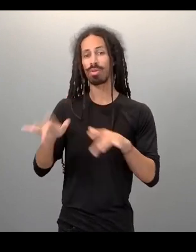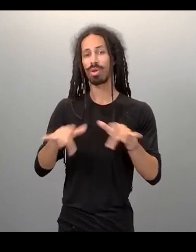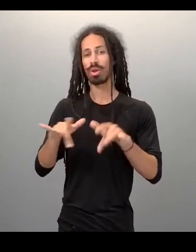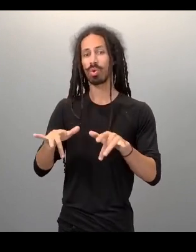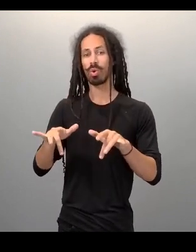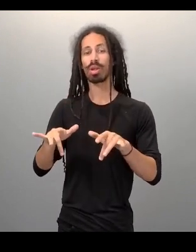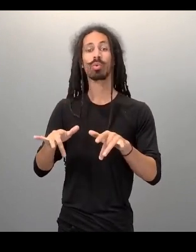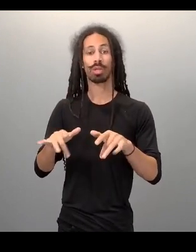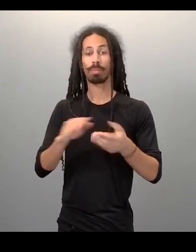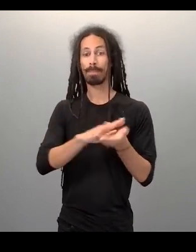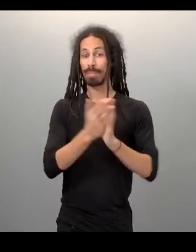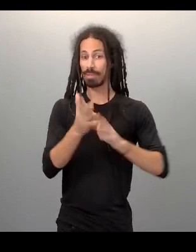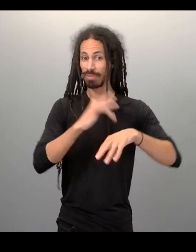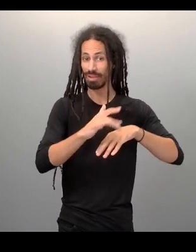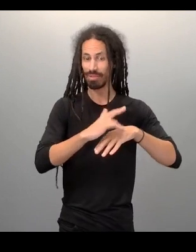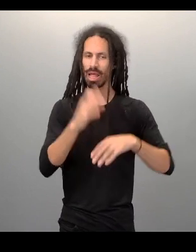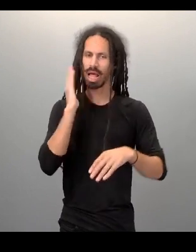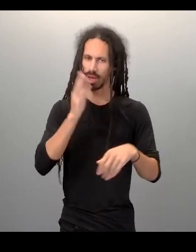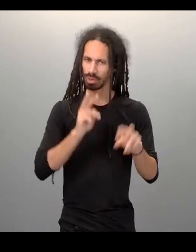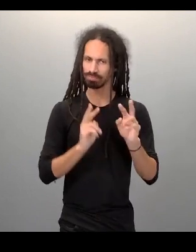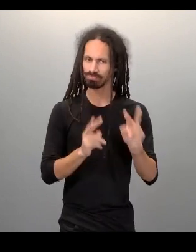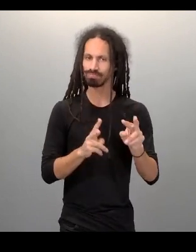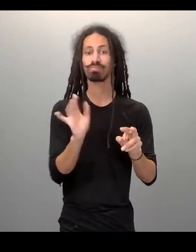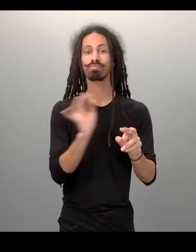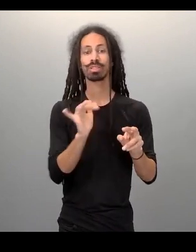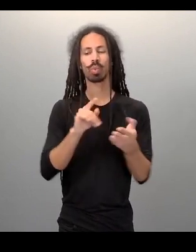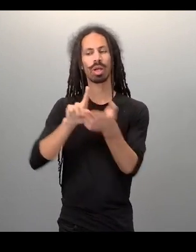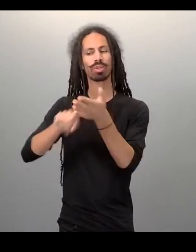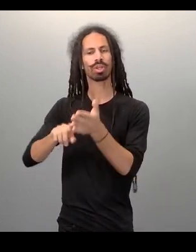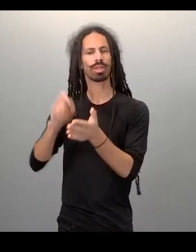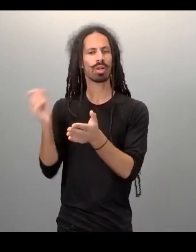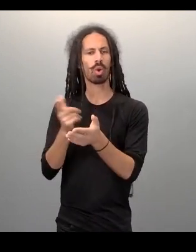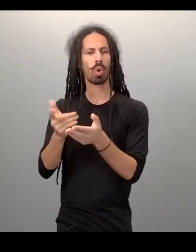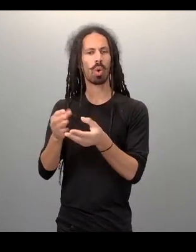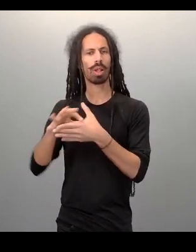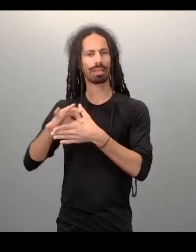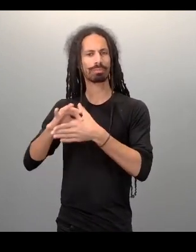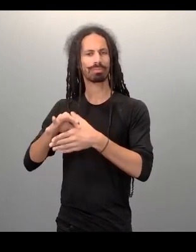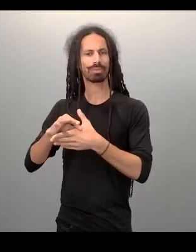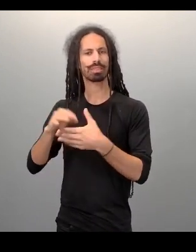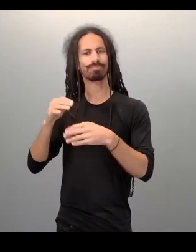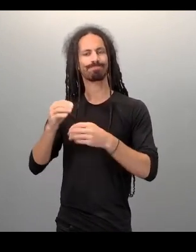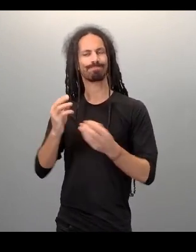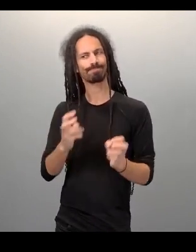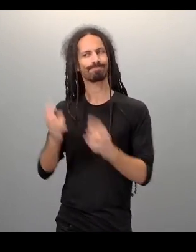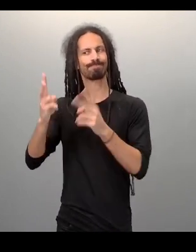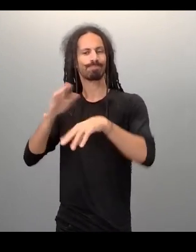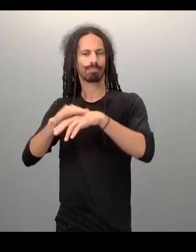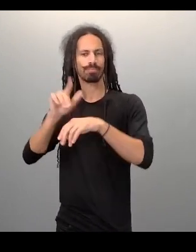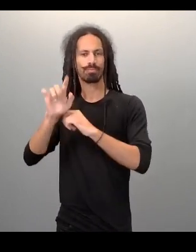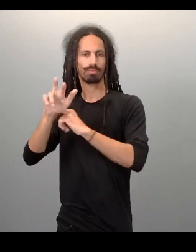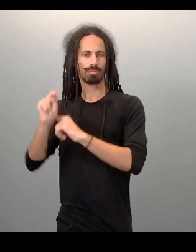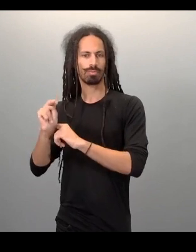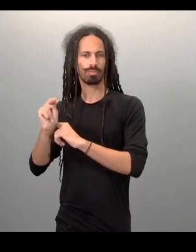as it becomes available, as well as check all materials posted on Learn. Please let me know if you require any other information from